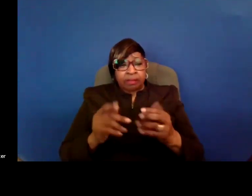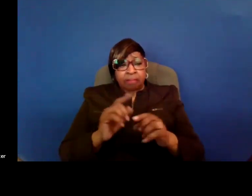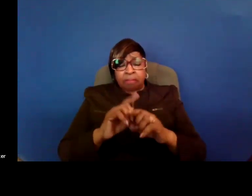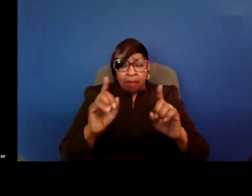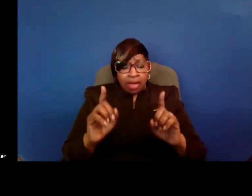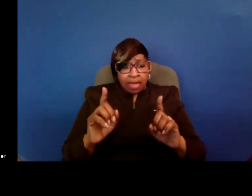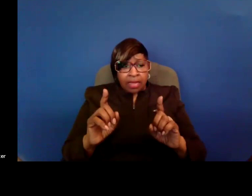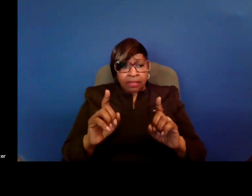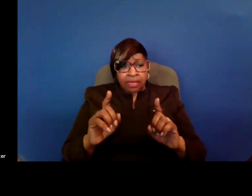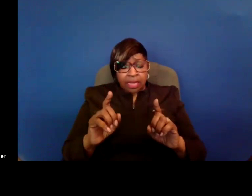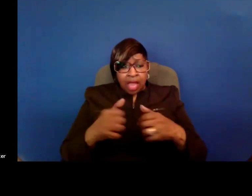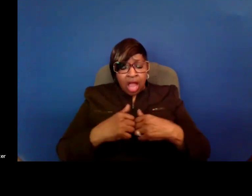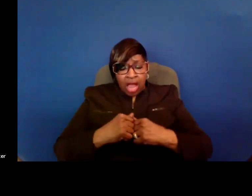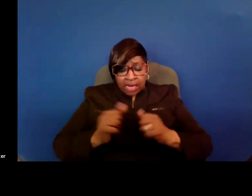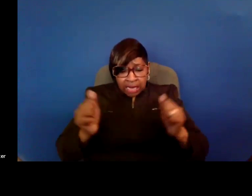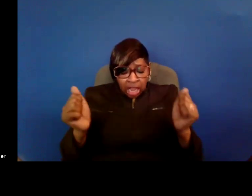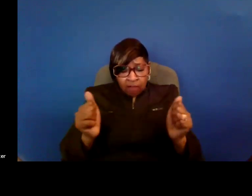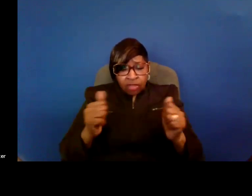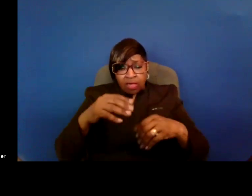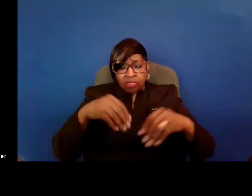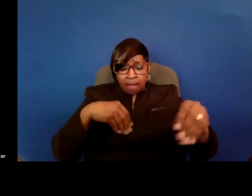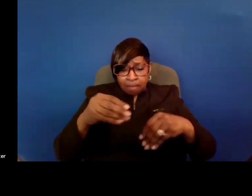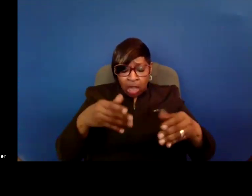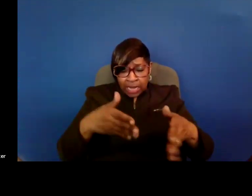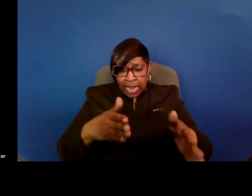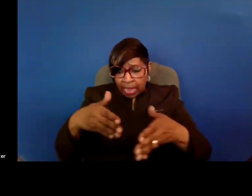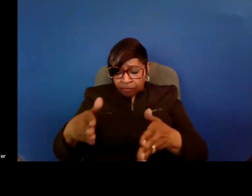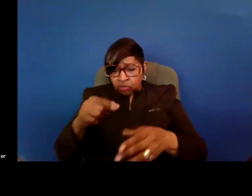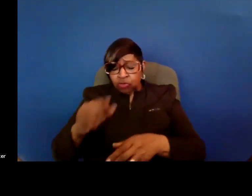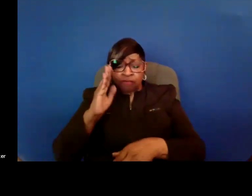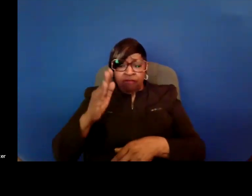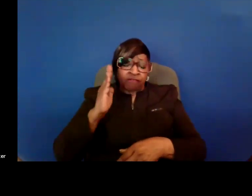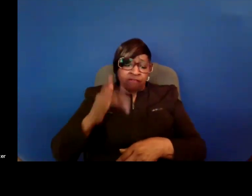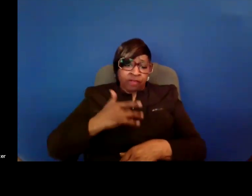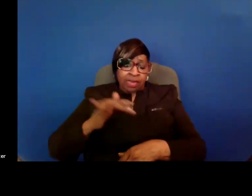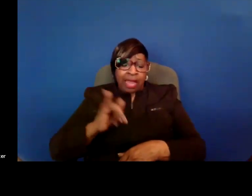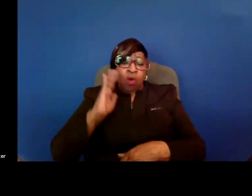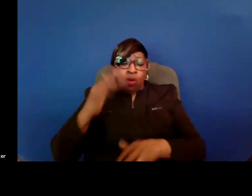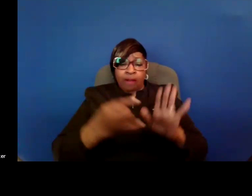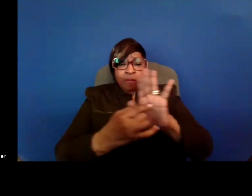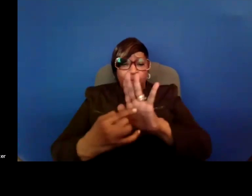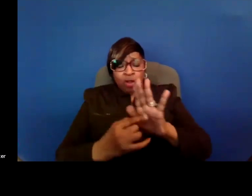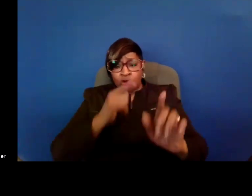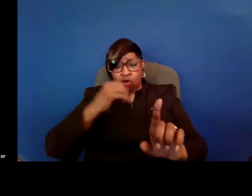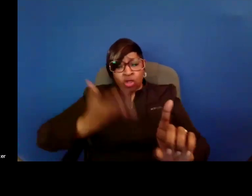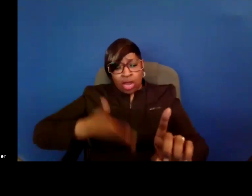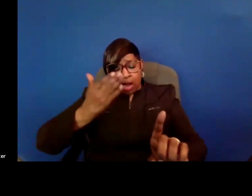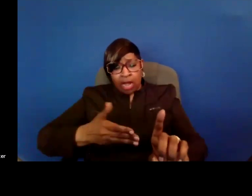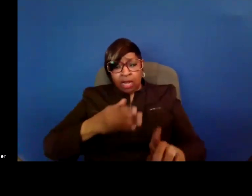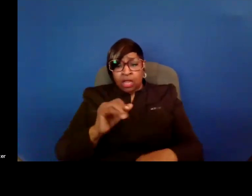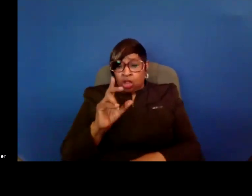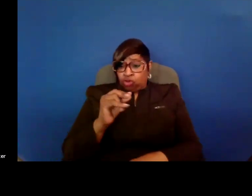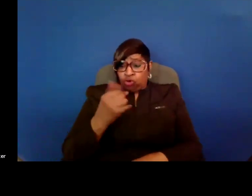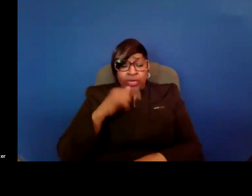But uncovering the marketing avenues that you feel like are gonna, again, really reflect who you are. So do we need to